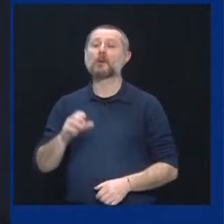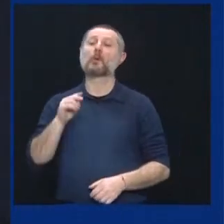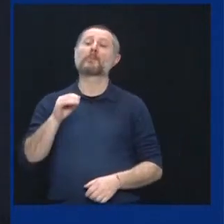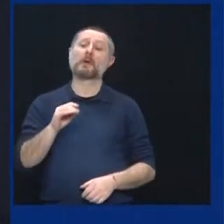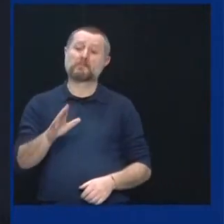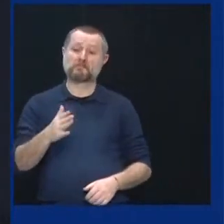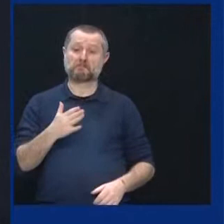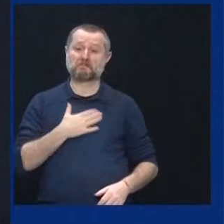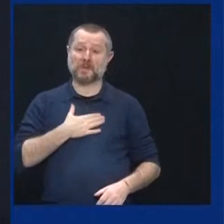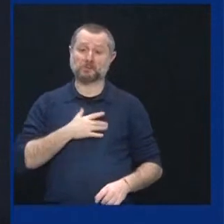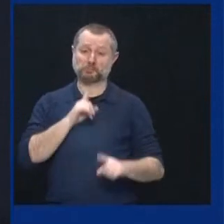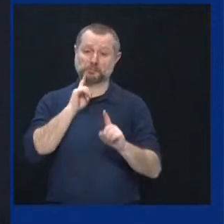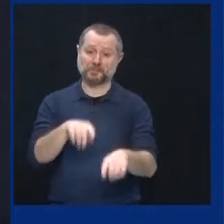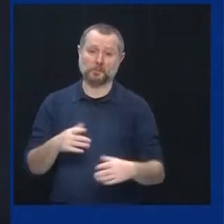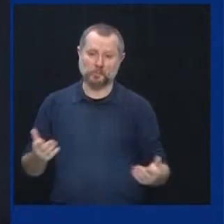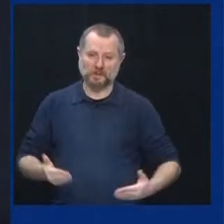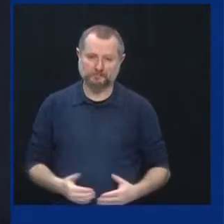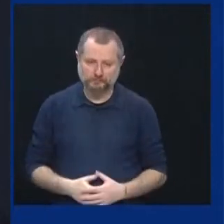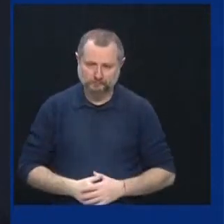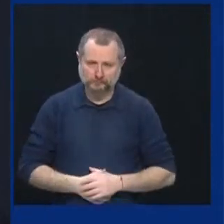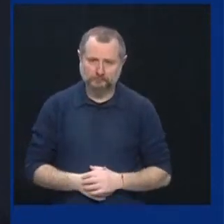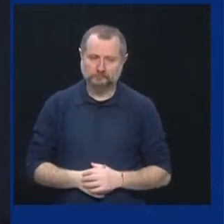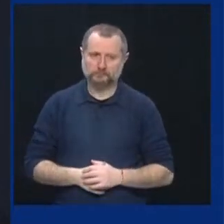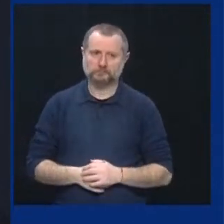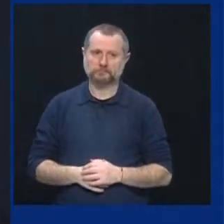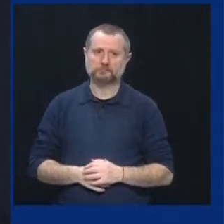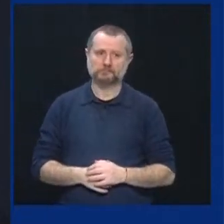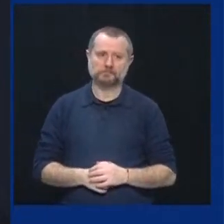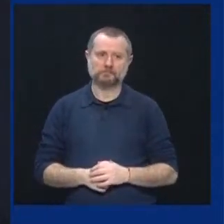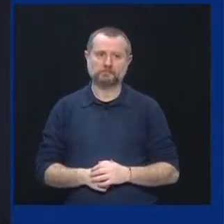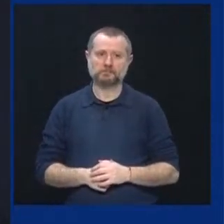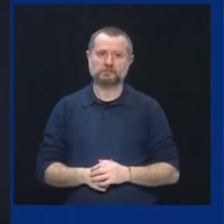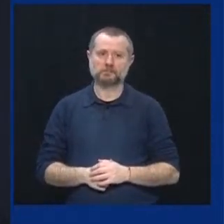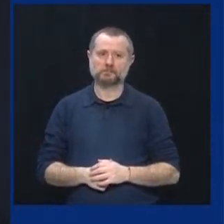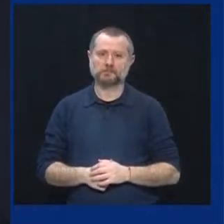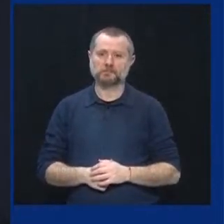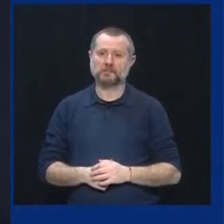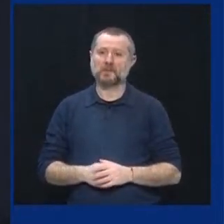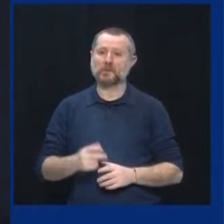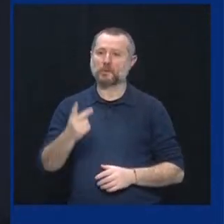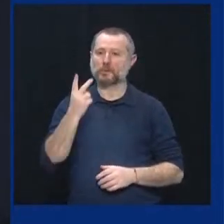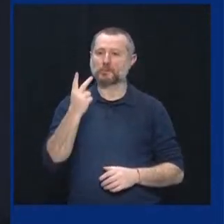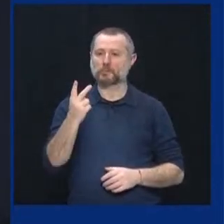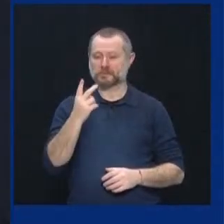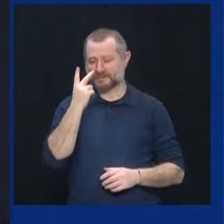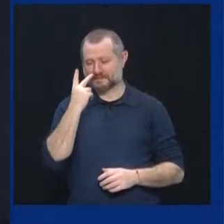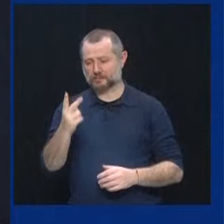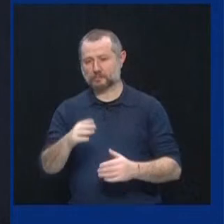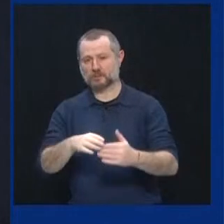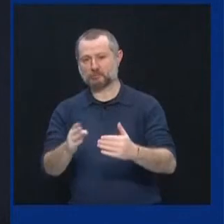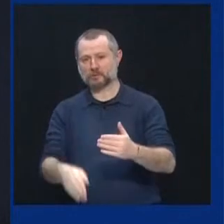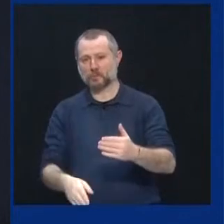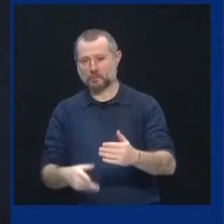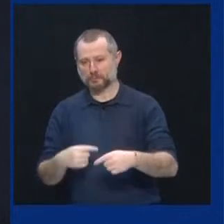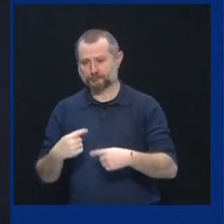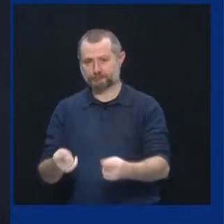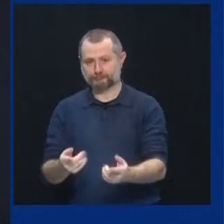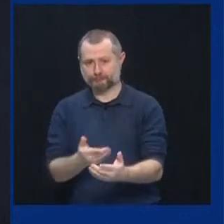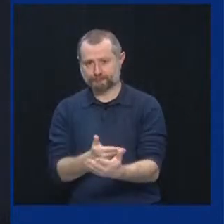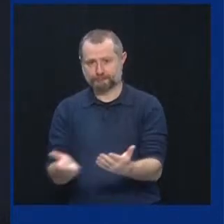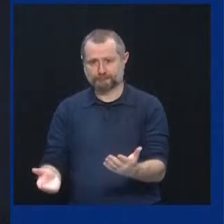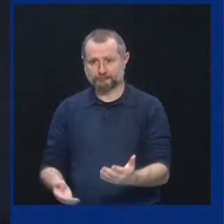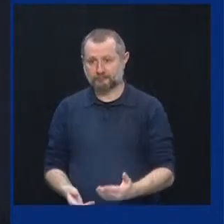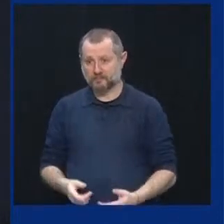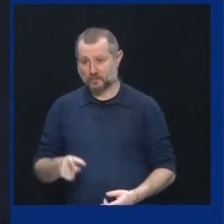say, first of all, look at the results, Peter. Can you trust